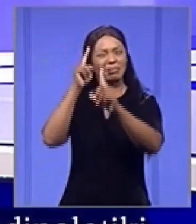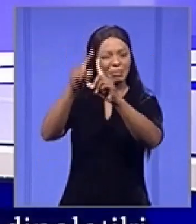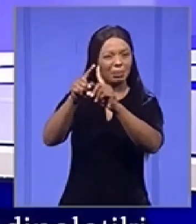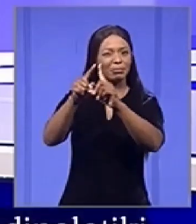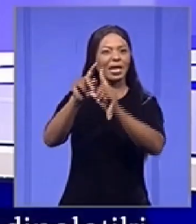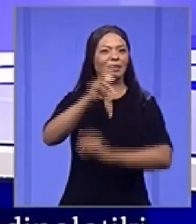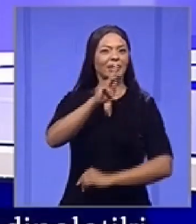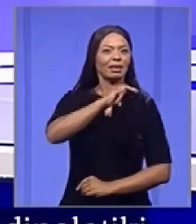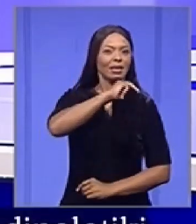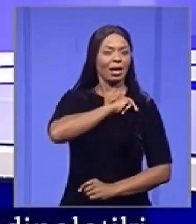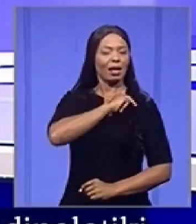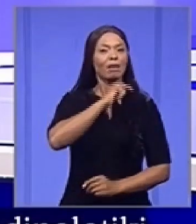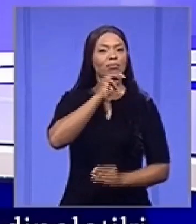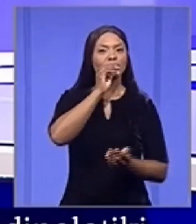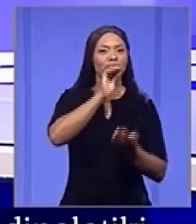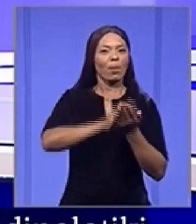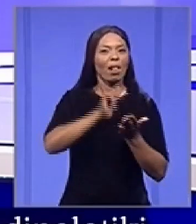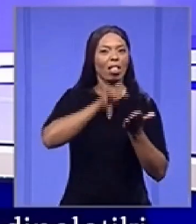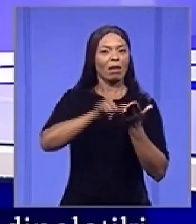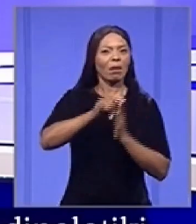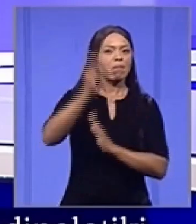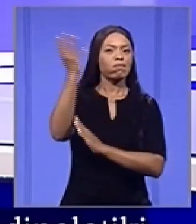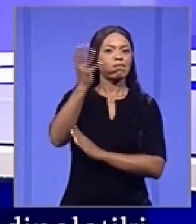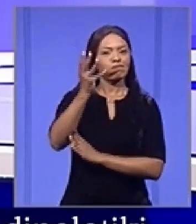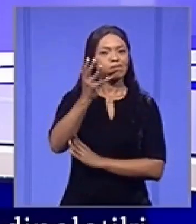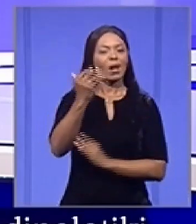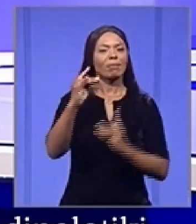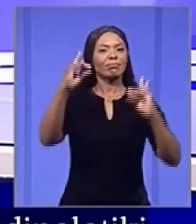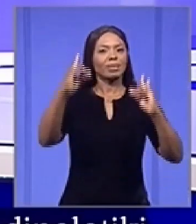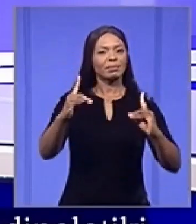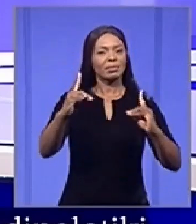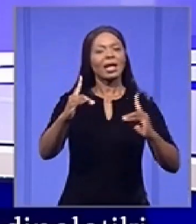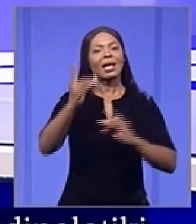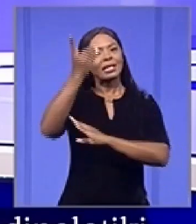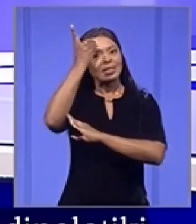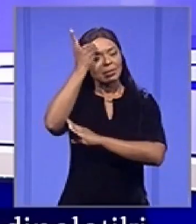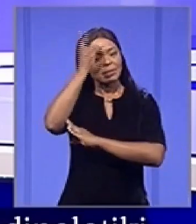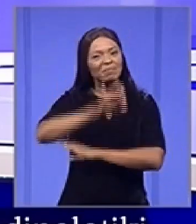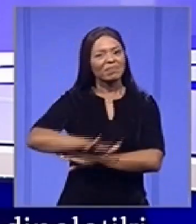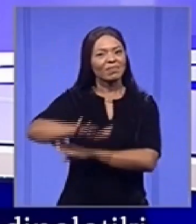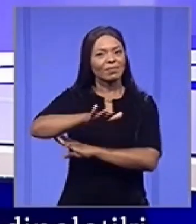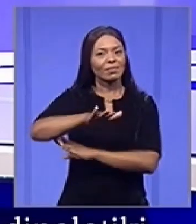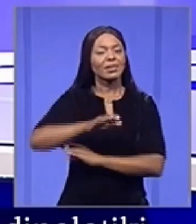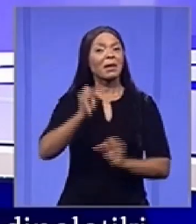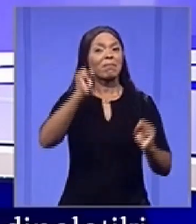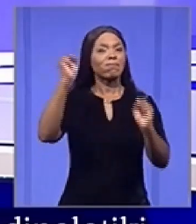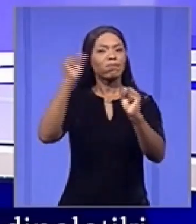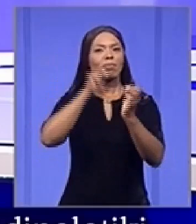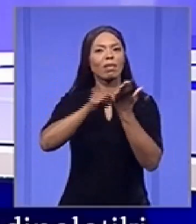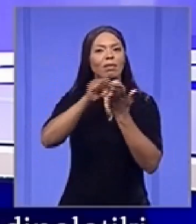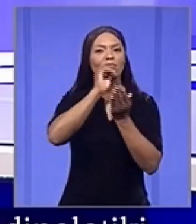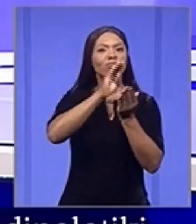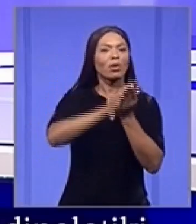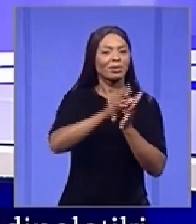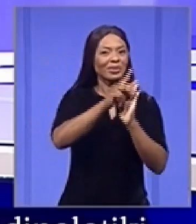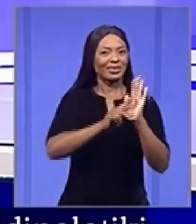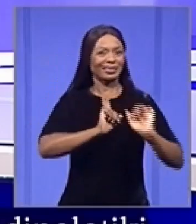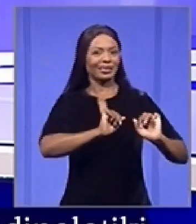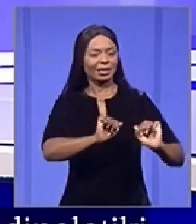yona la ditsholofetso bokhutlo jwa beke kwa stadiumong sa Moses Mabhida kwa Durban. Lenane la yona la ditsholofetso le kobile gareng ga tse